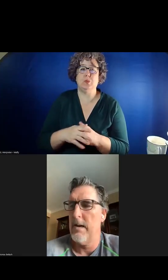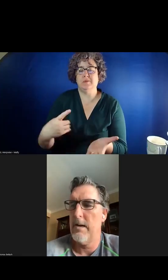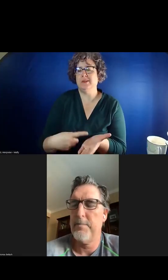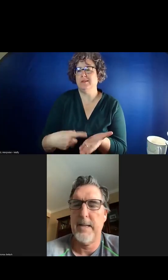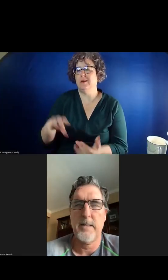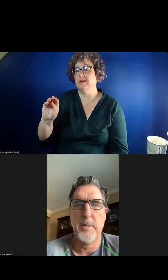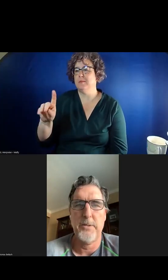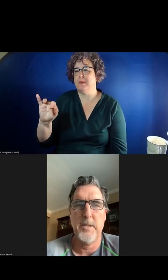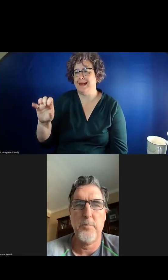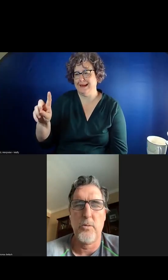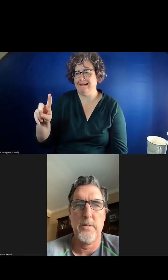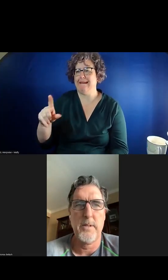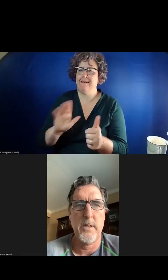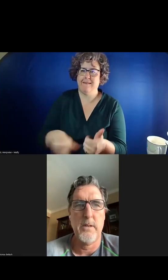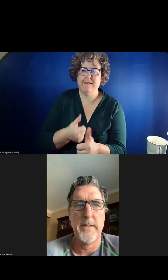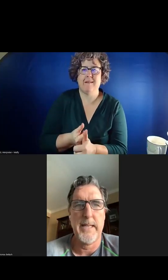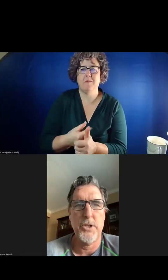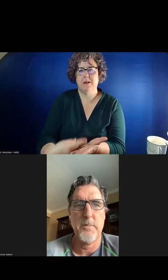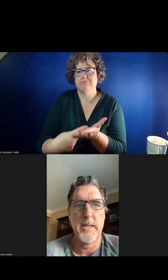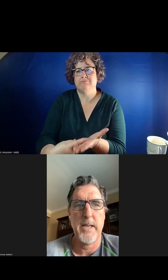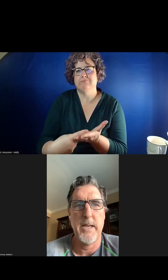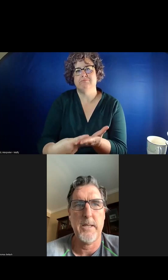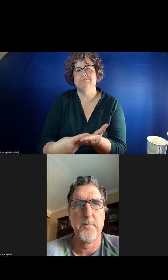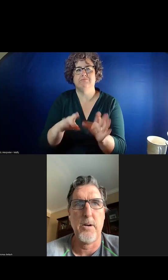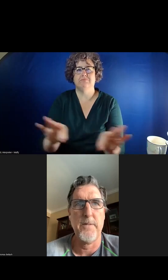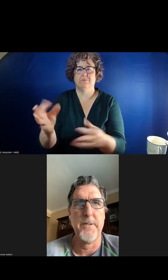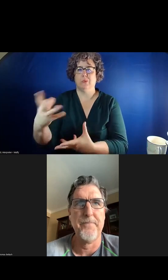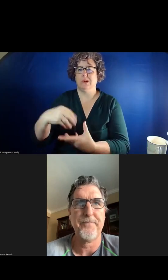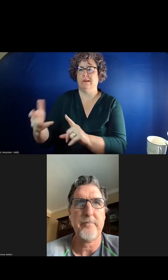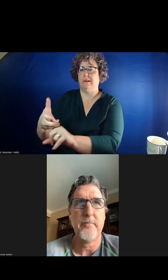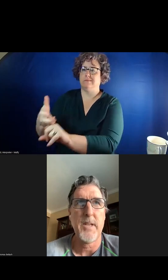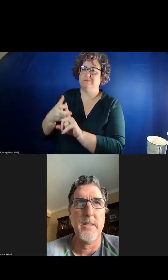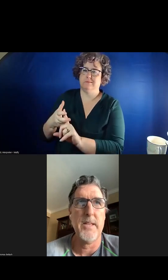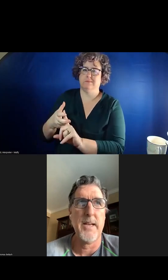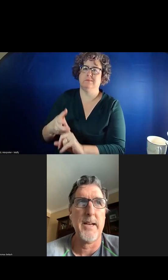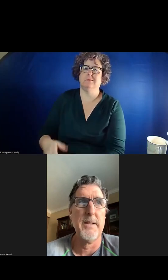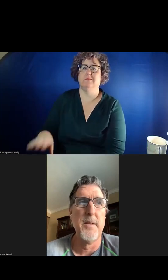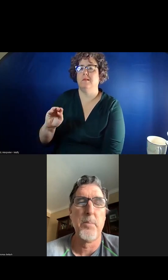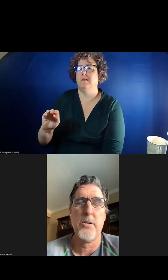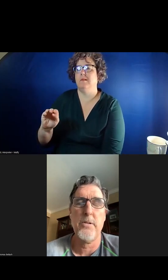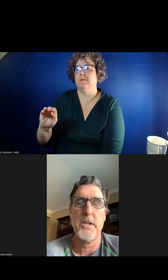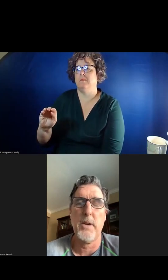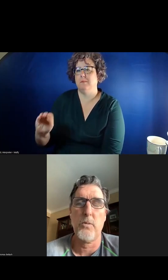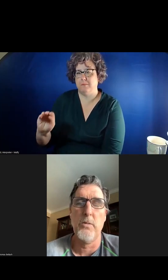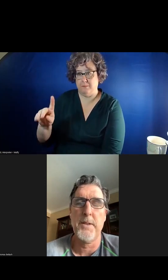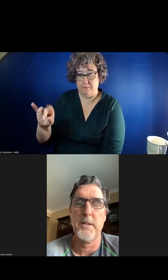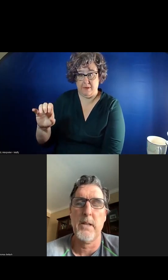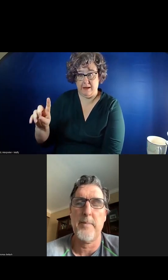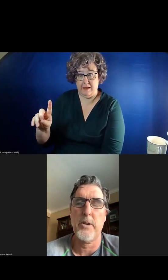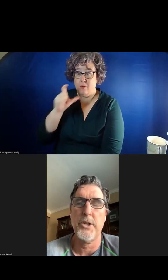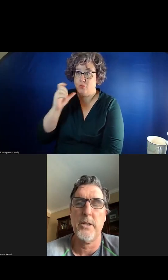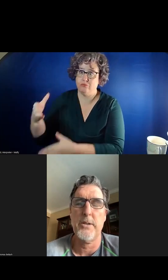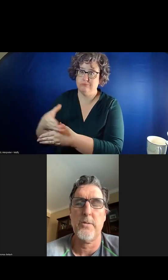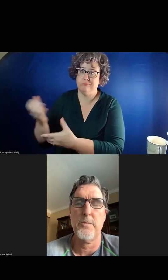Medicaid updates about the importance of engaging Medicaid as part of the partner that you want to work with